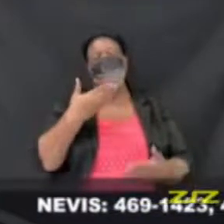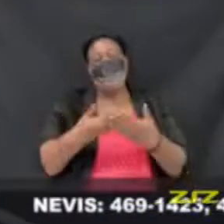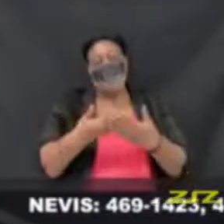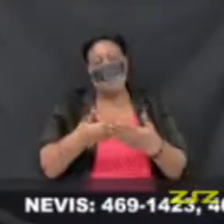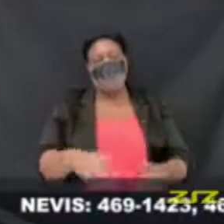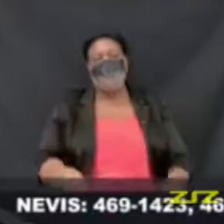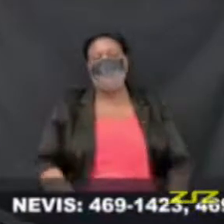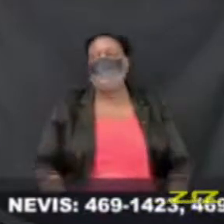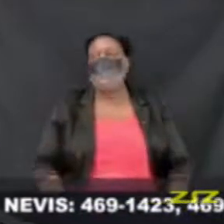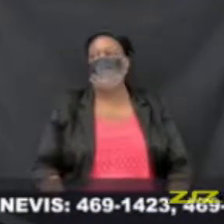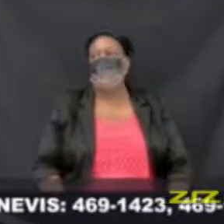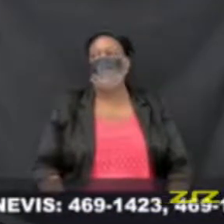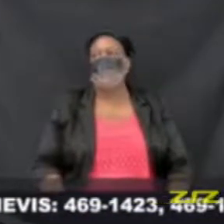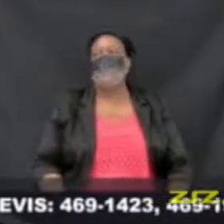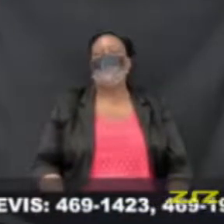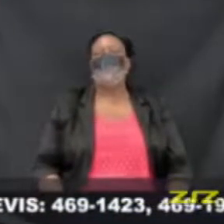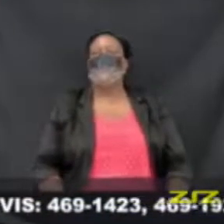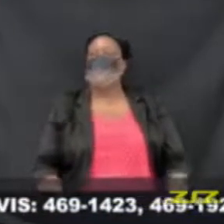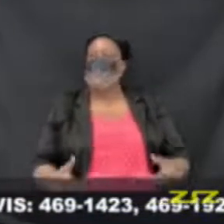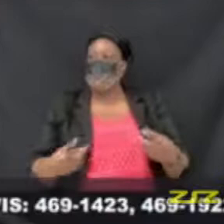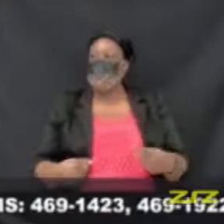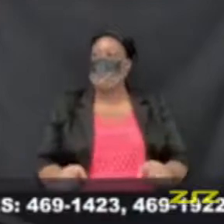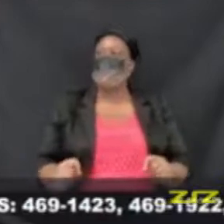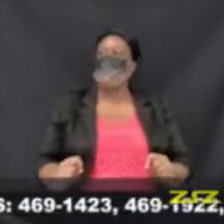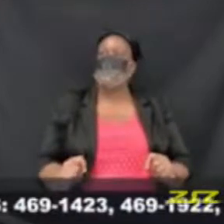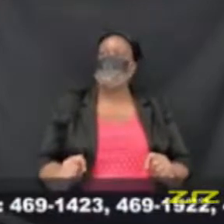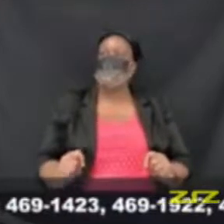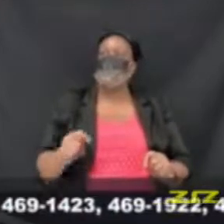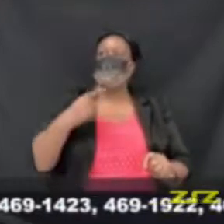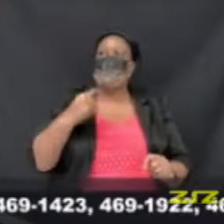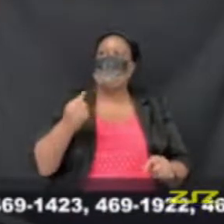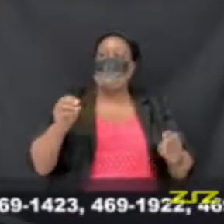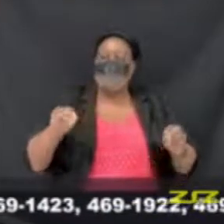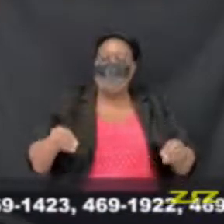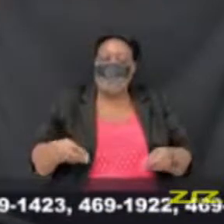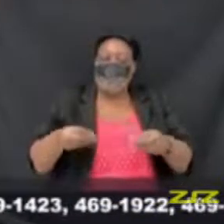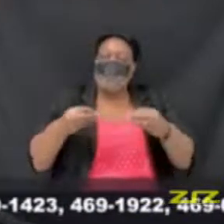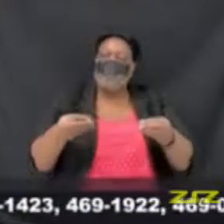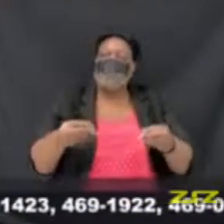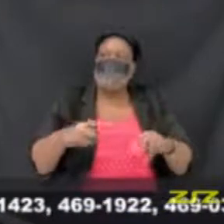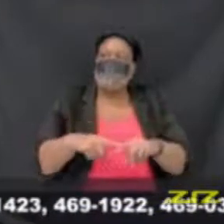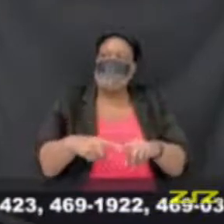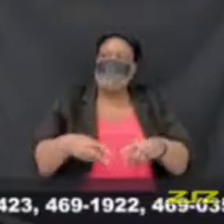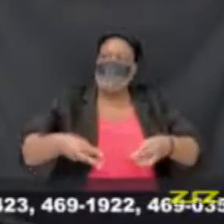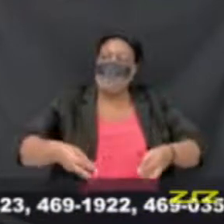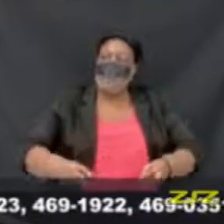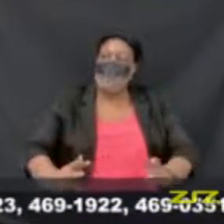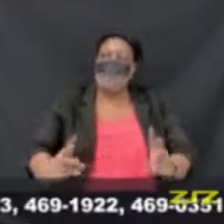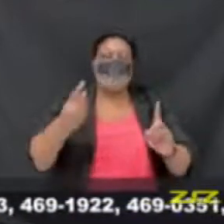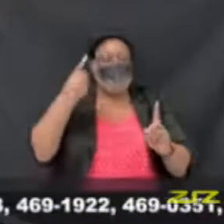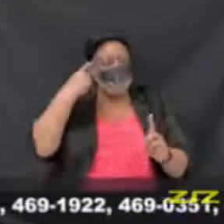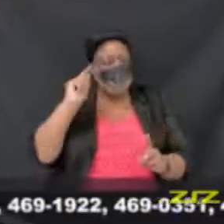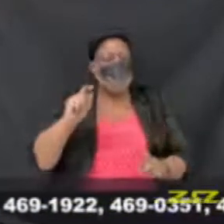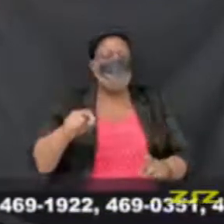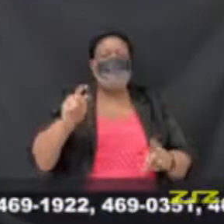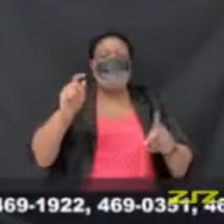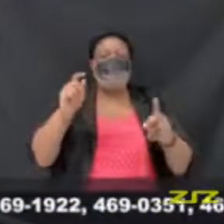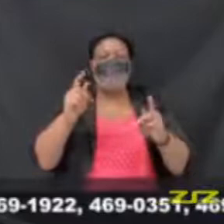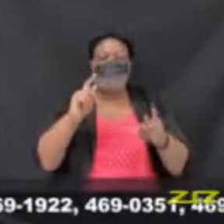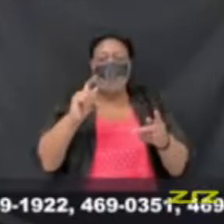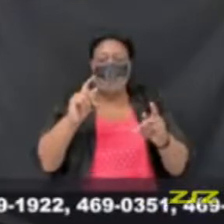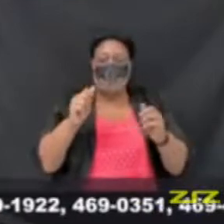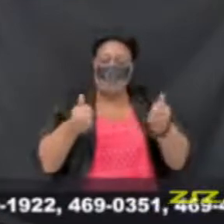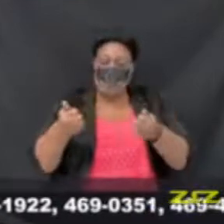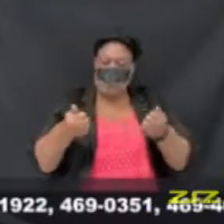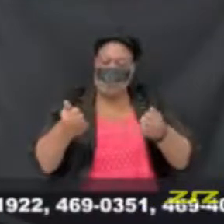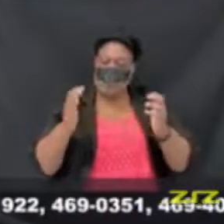with the major tour providers, and they themselves have provided a lot of opportunities for the independent taxi operators and the smaller